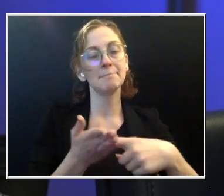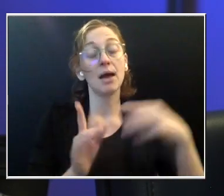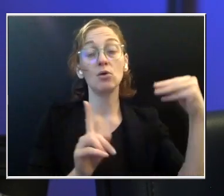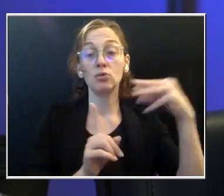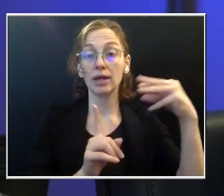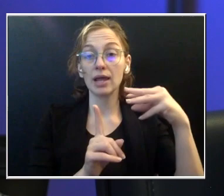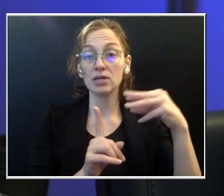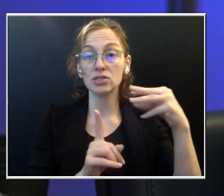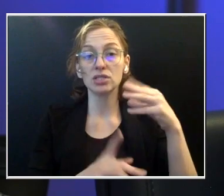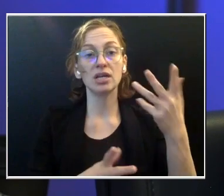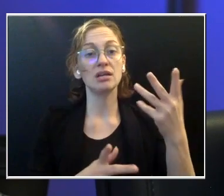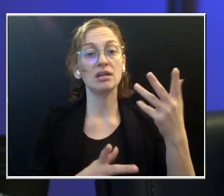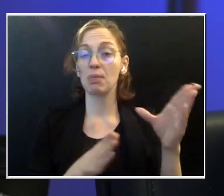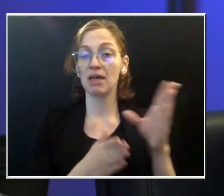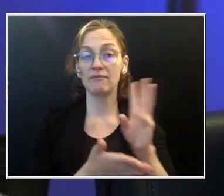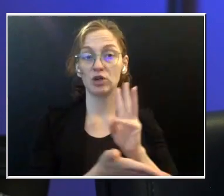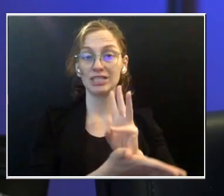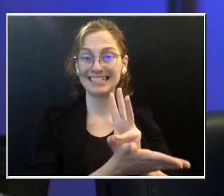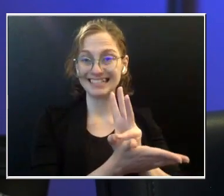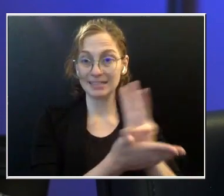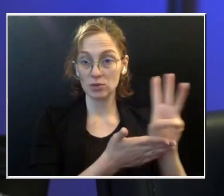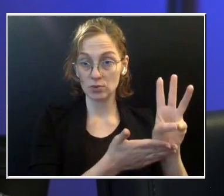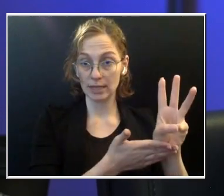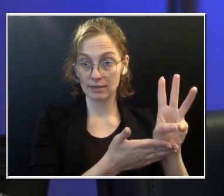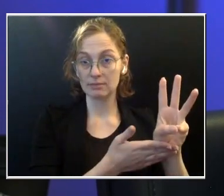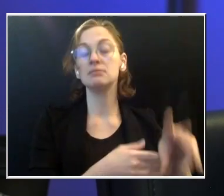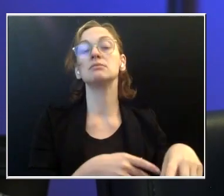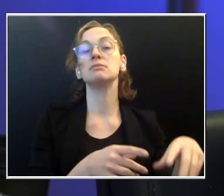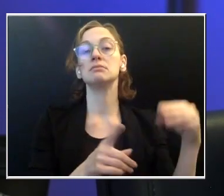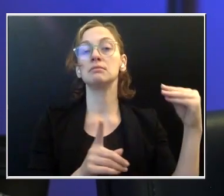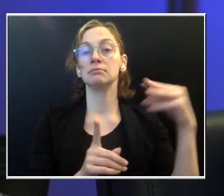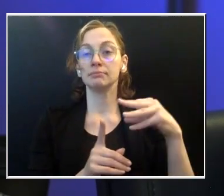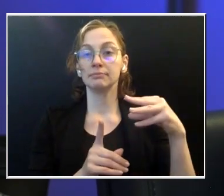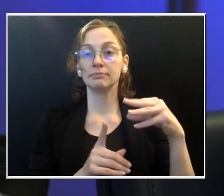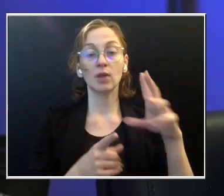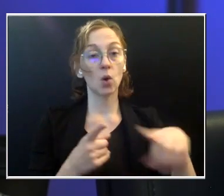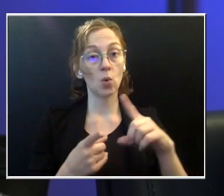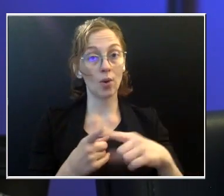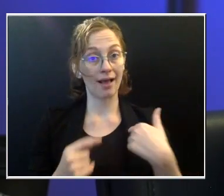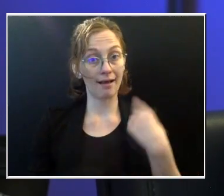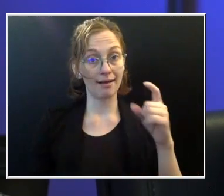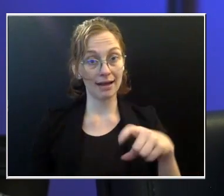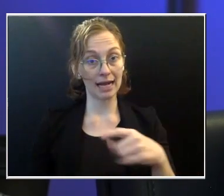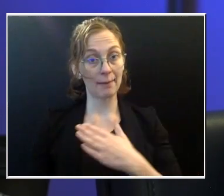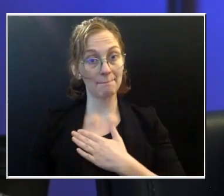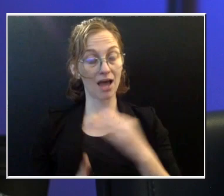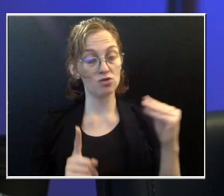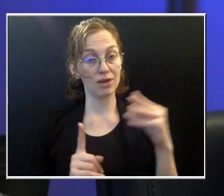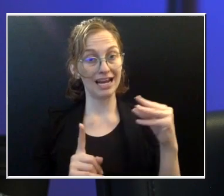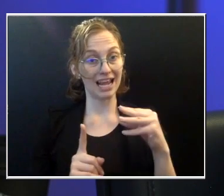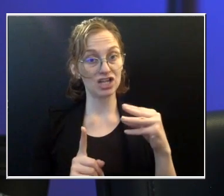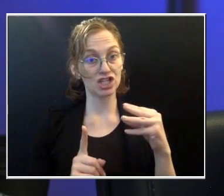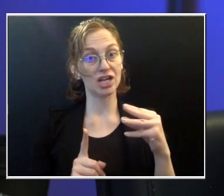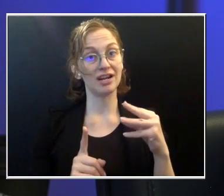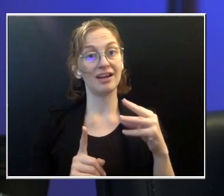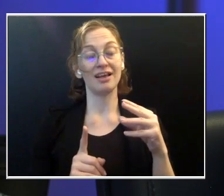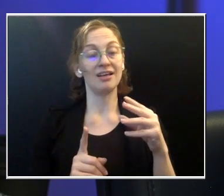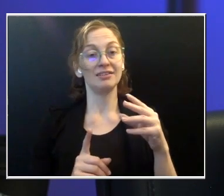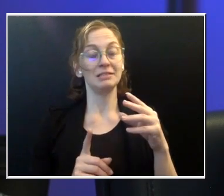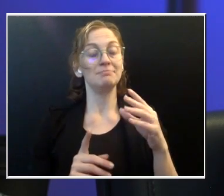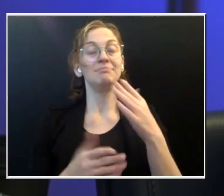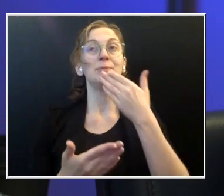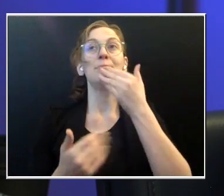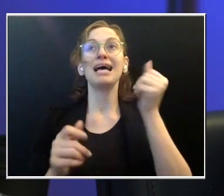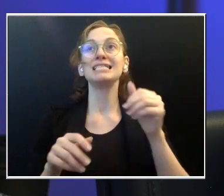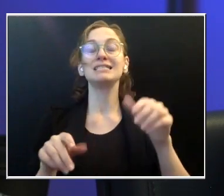and right when I was needing my radiation, it was changed to best practice was 3 weeks. So